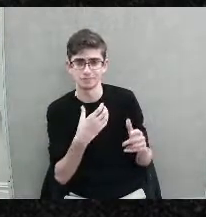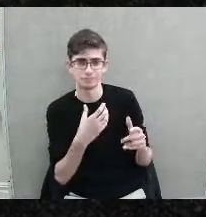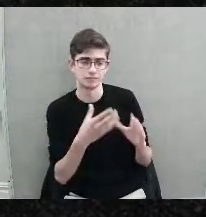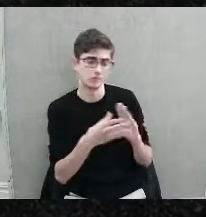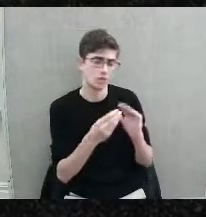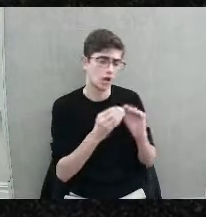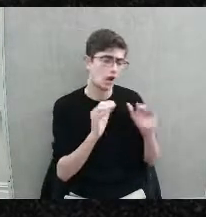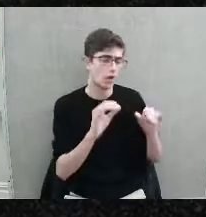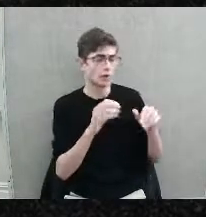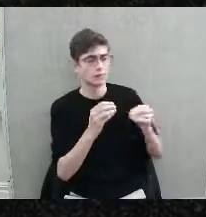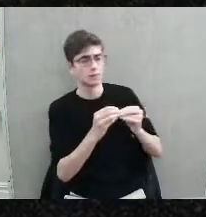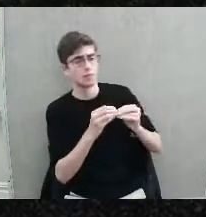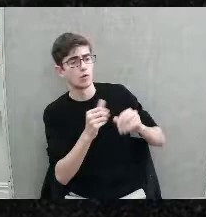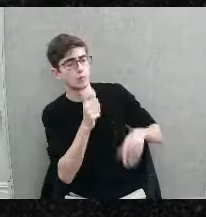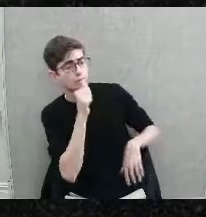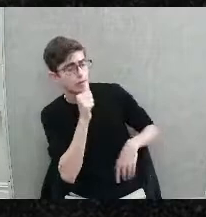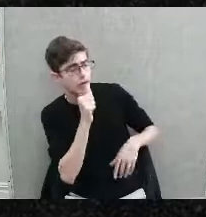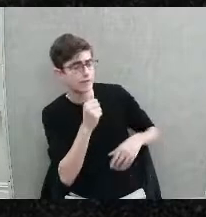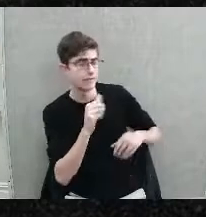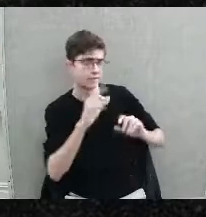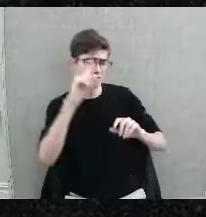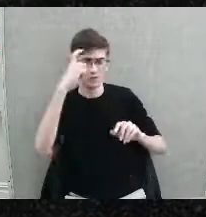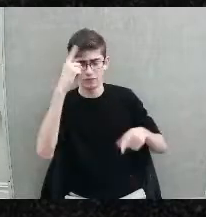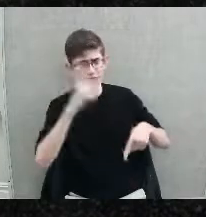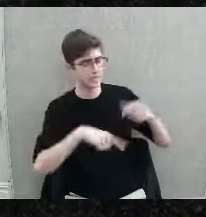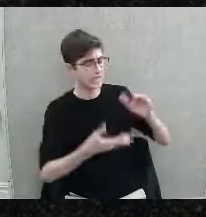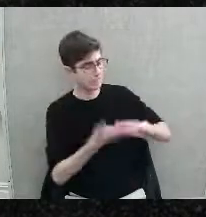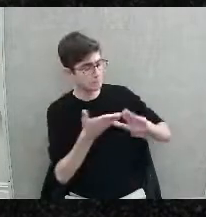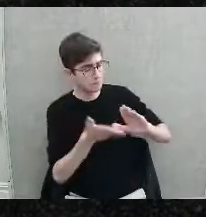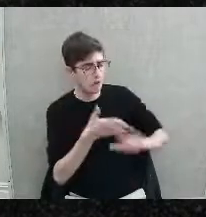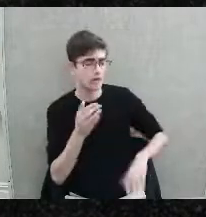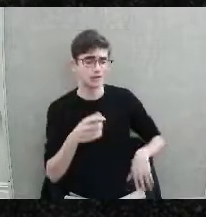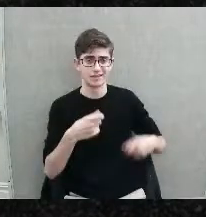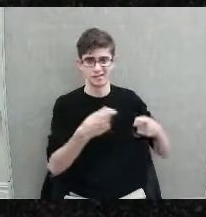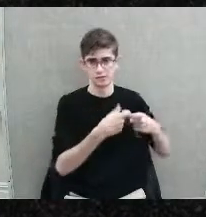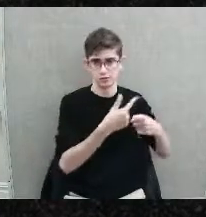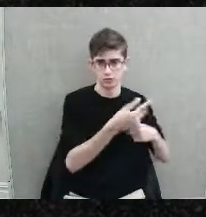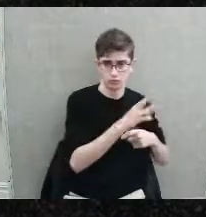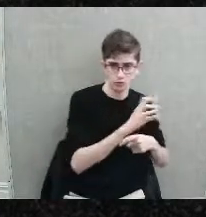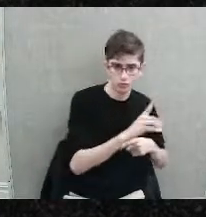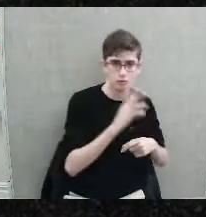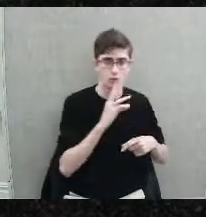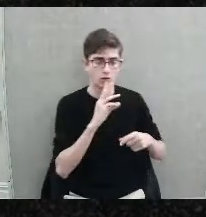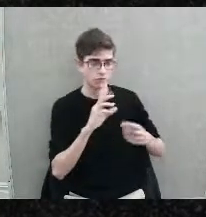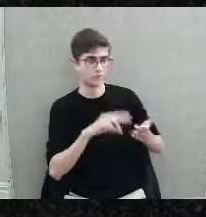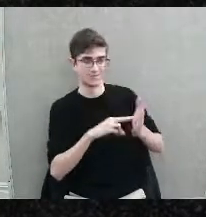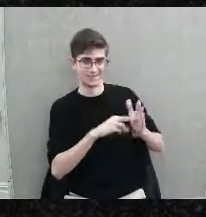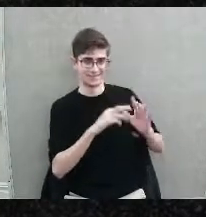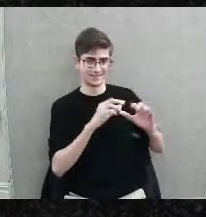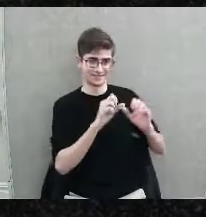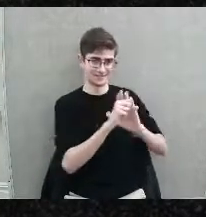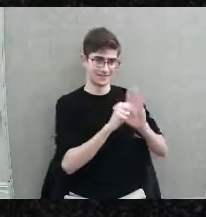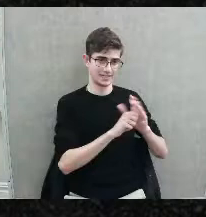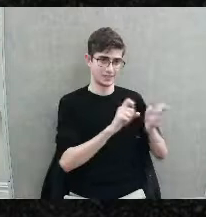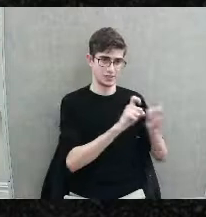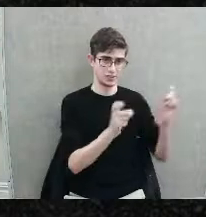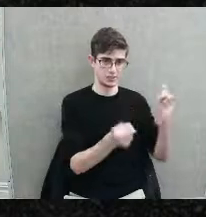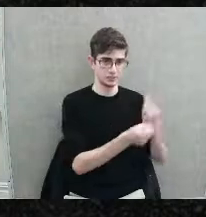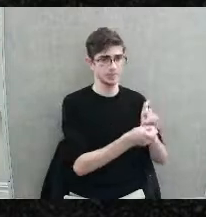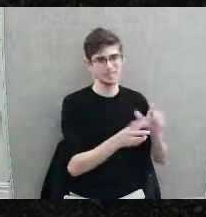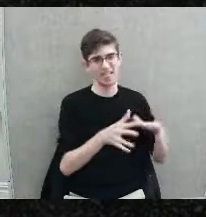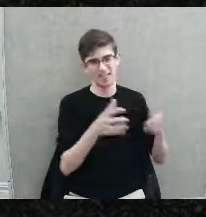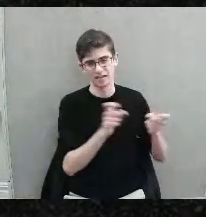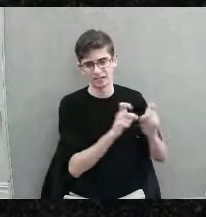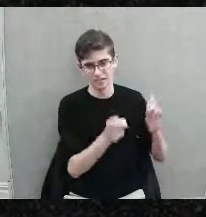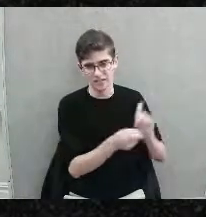like privatizing electrical grids and water supplies. So all that to say, much has changed, and I think it's important that we hold